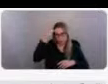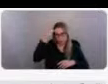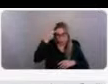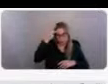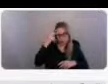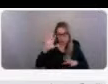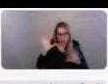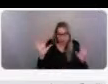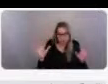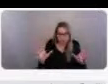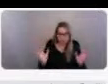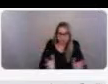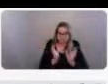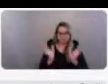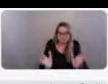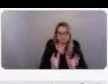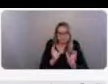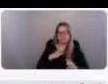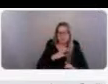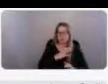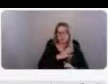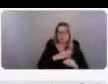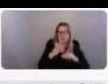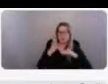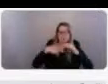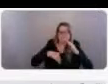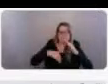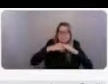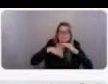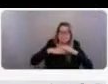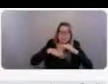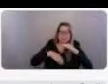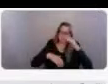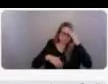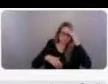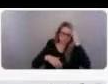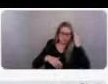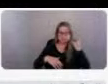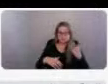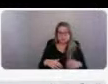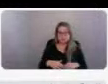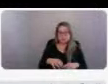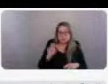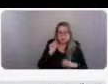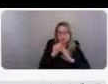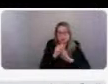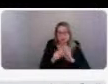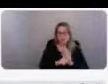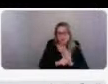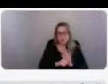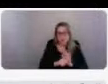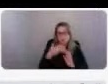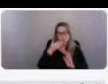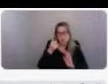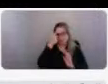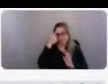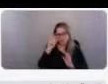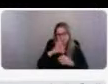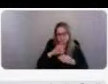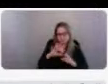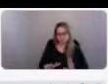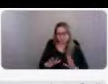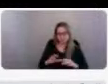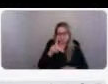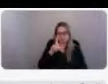urge the commission to maximize the number of competitive districts in the state which is better for voters and for